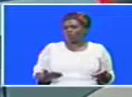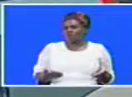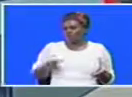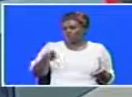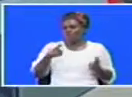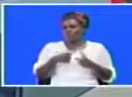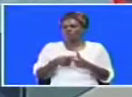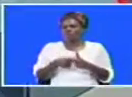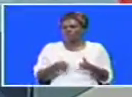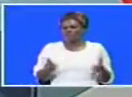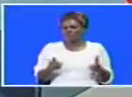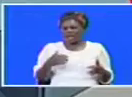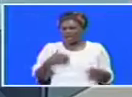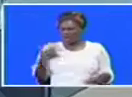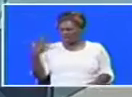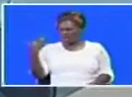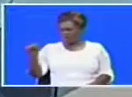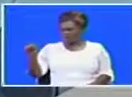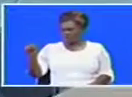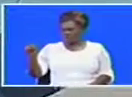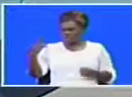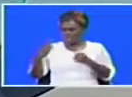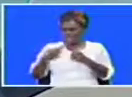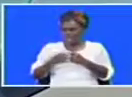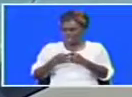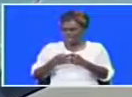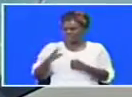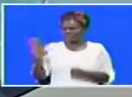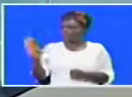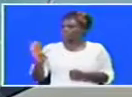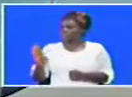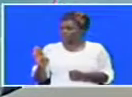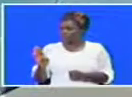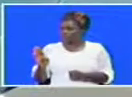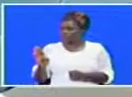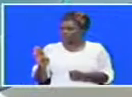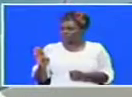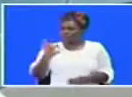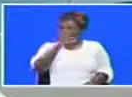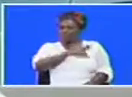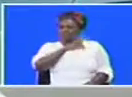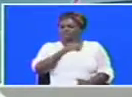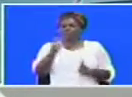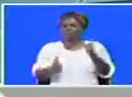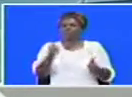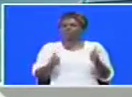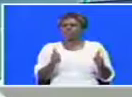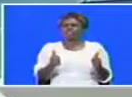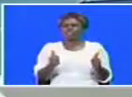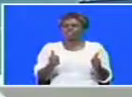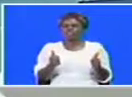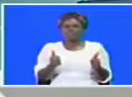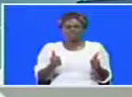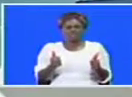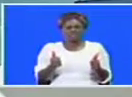a registration base of about 5.8 million. 6 million now. So what are some of the benefits? It would be very interesting for